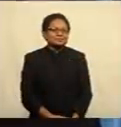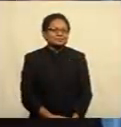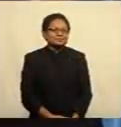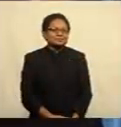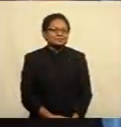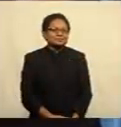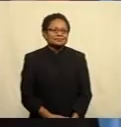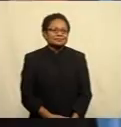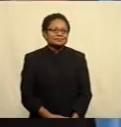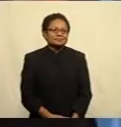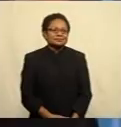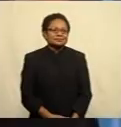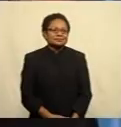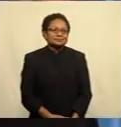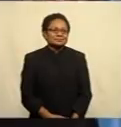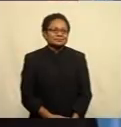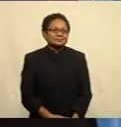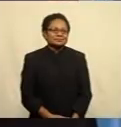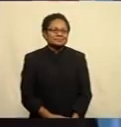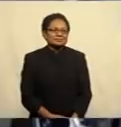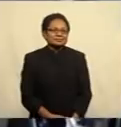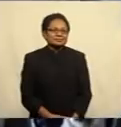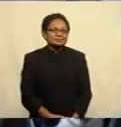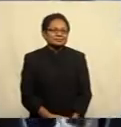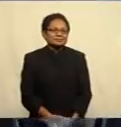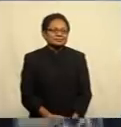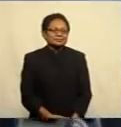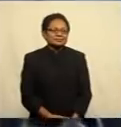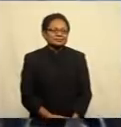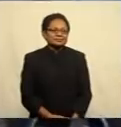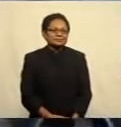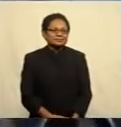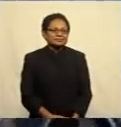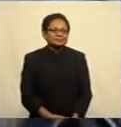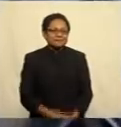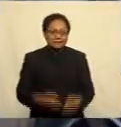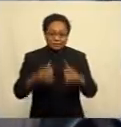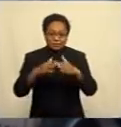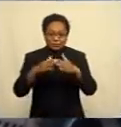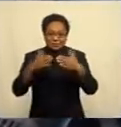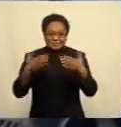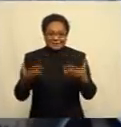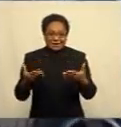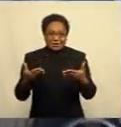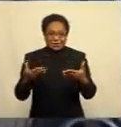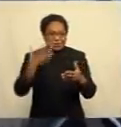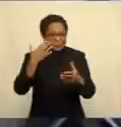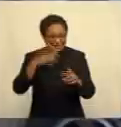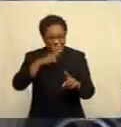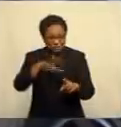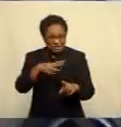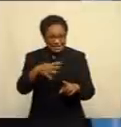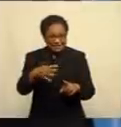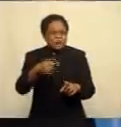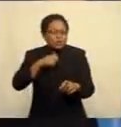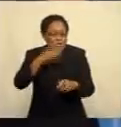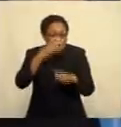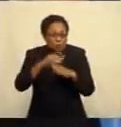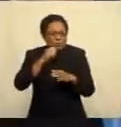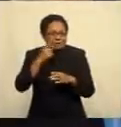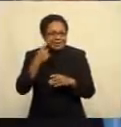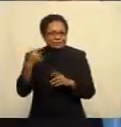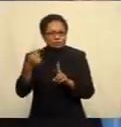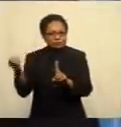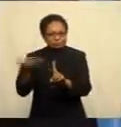possible community transmission. And as our investigation goes forward, we may find the source point, and